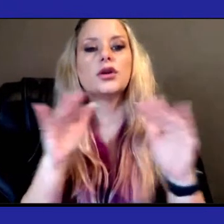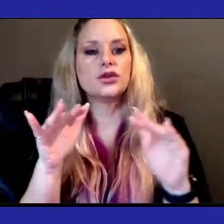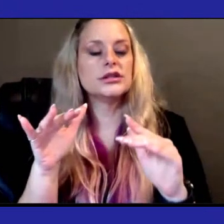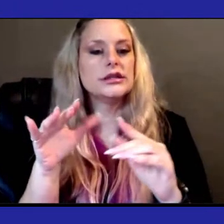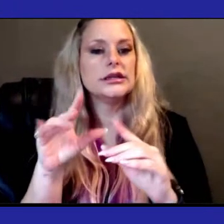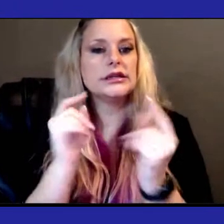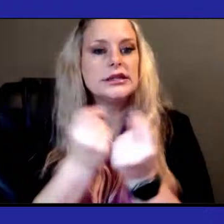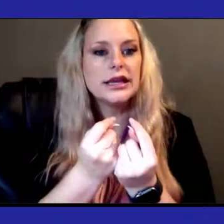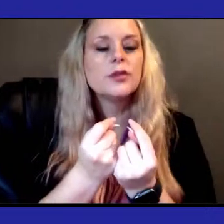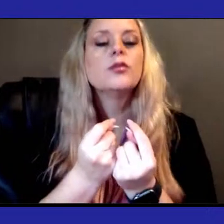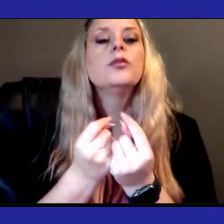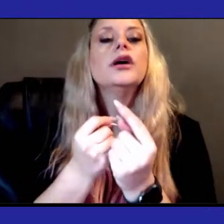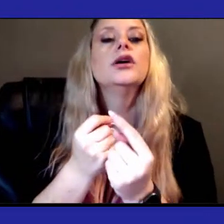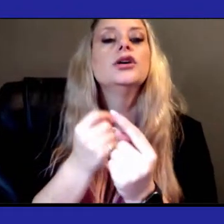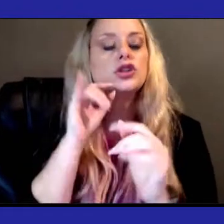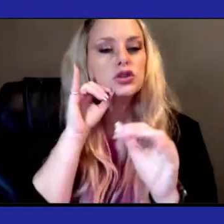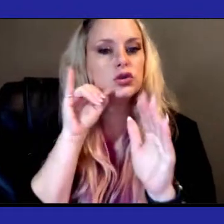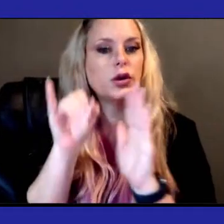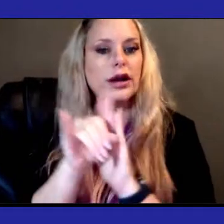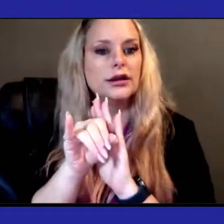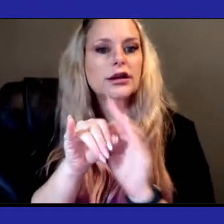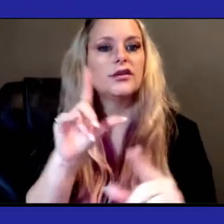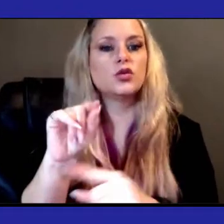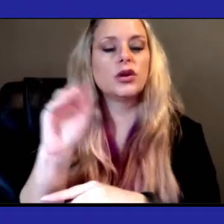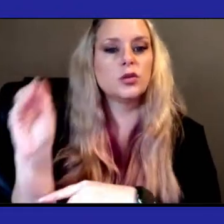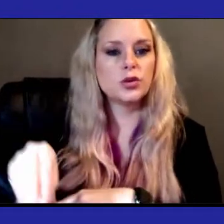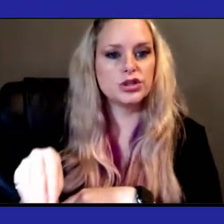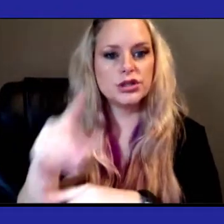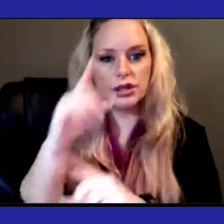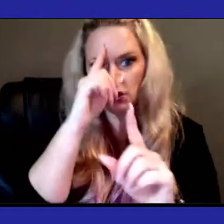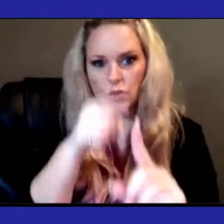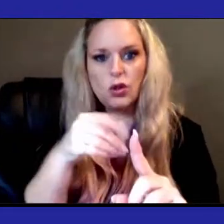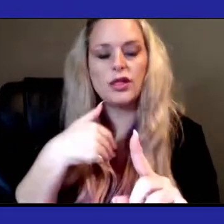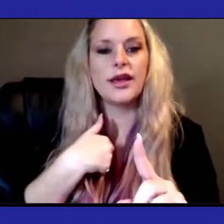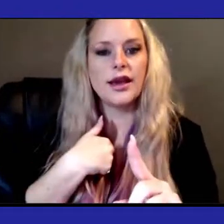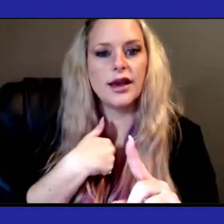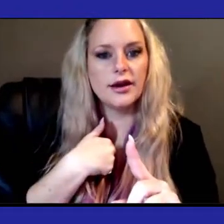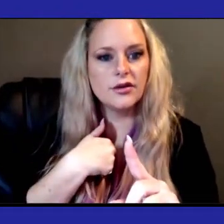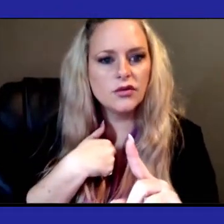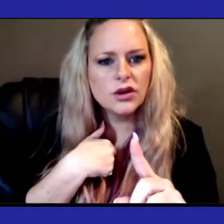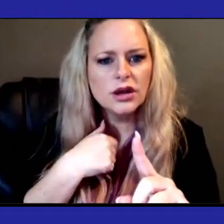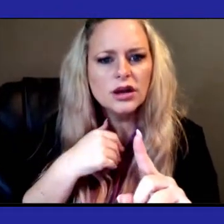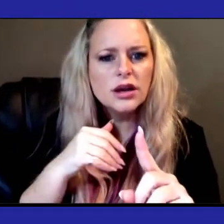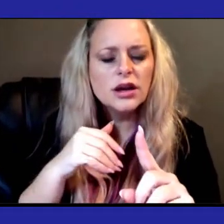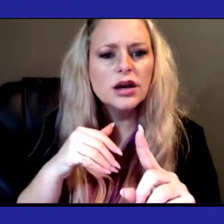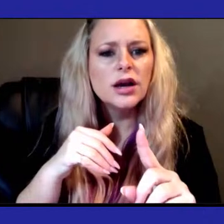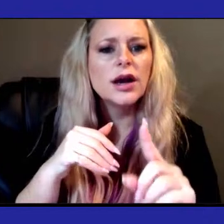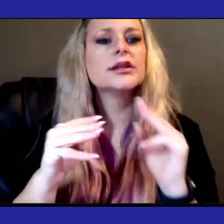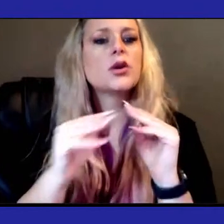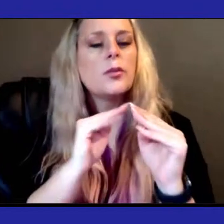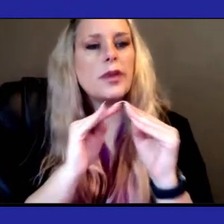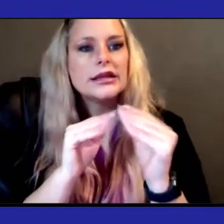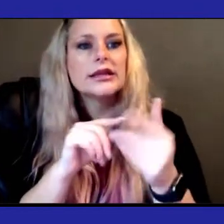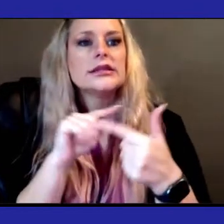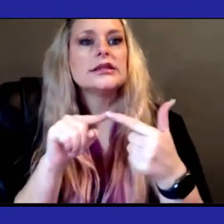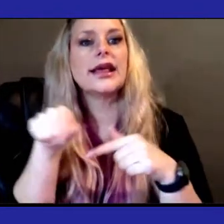20% goal. They have NRM systems, which will do some admin work and logs maintenance at the